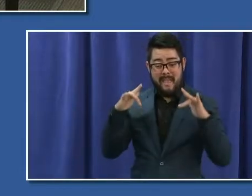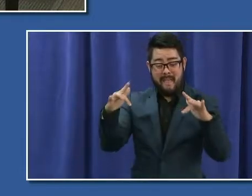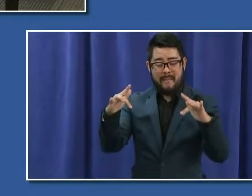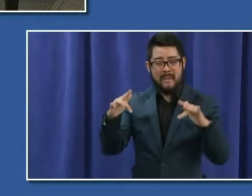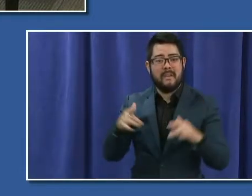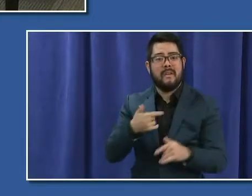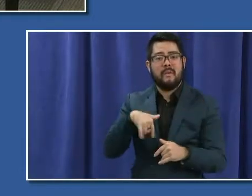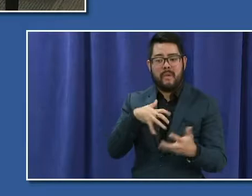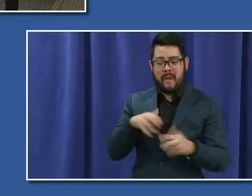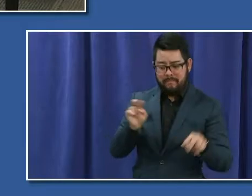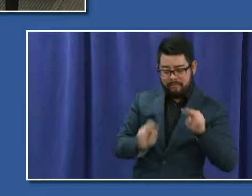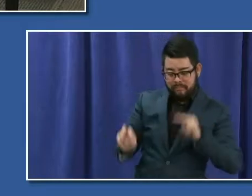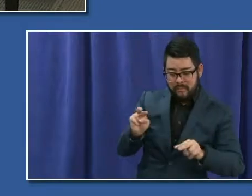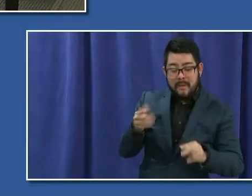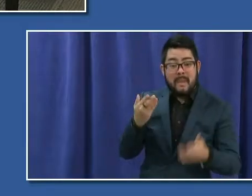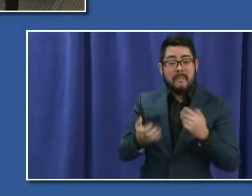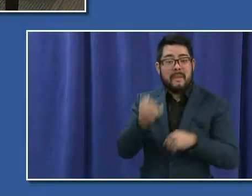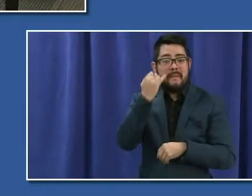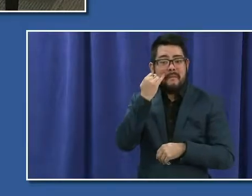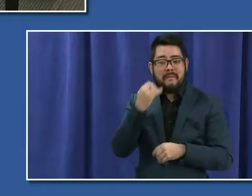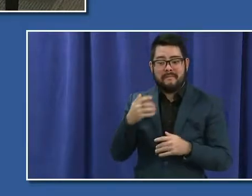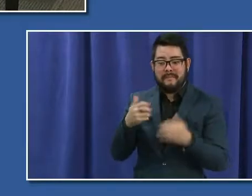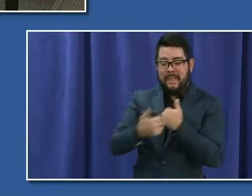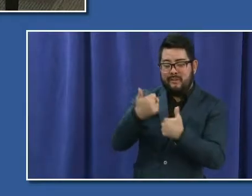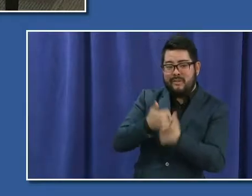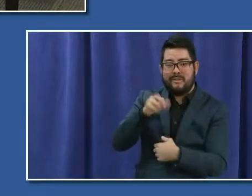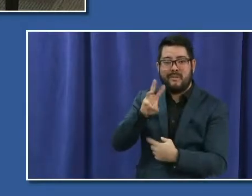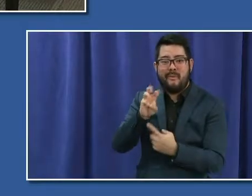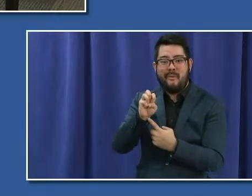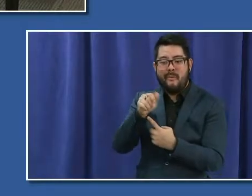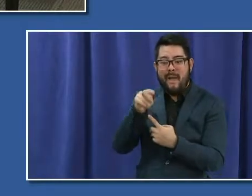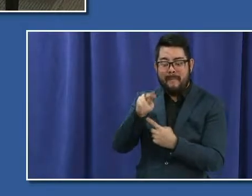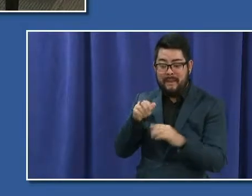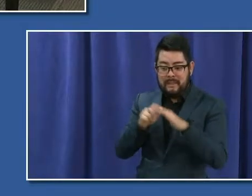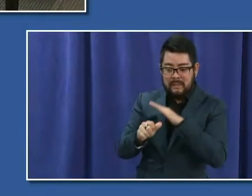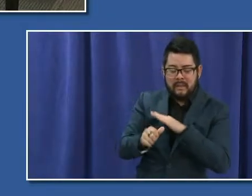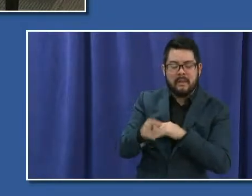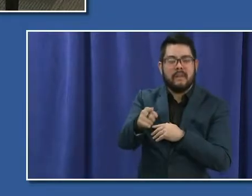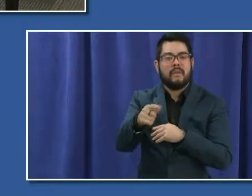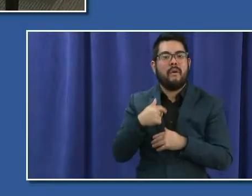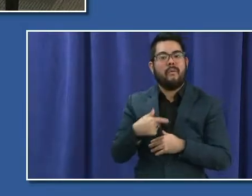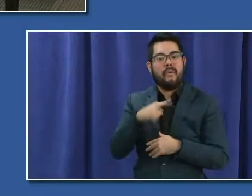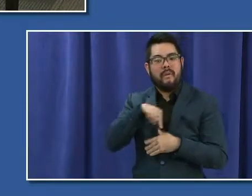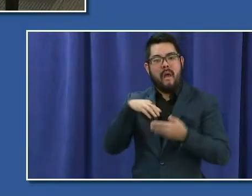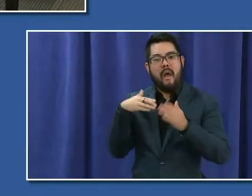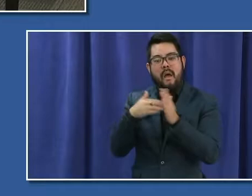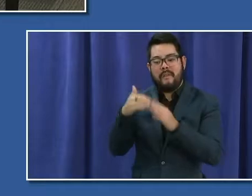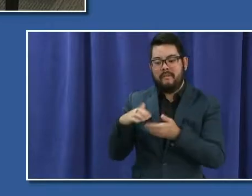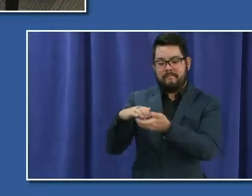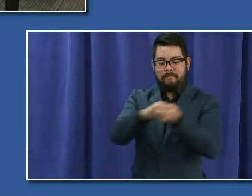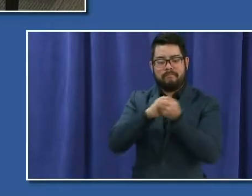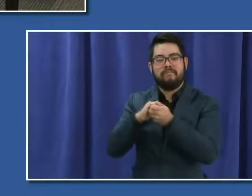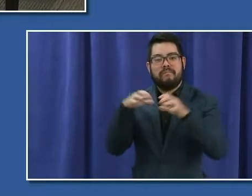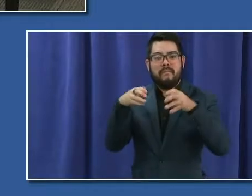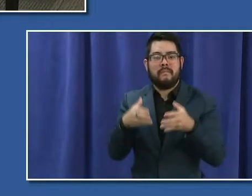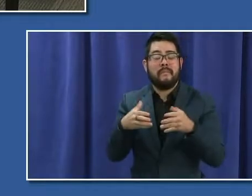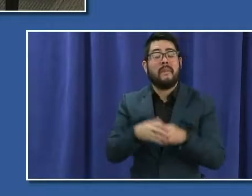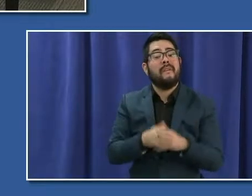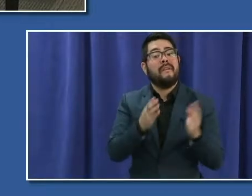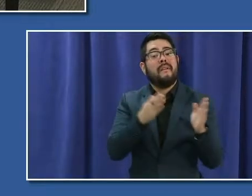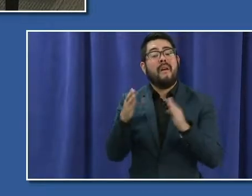where there may be weapons harbored. So there's a large amount of collaboration. There's also the weather-related things